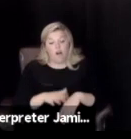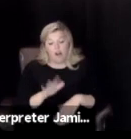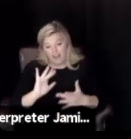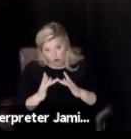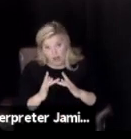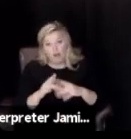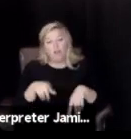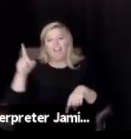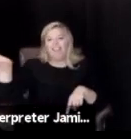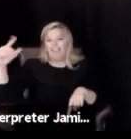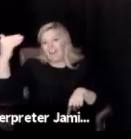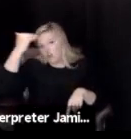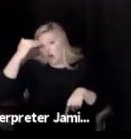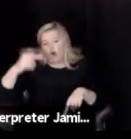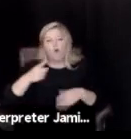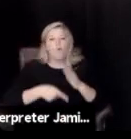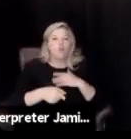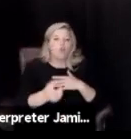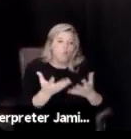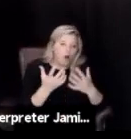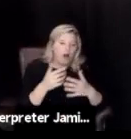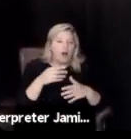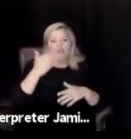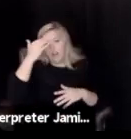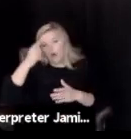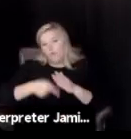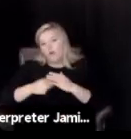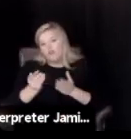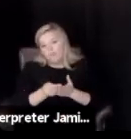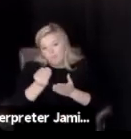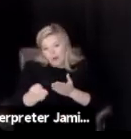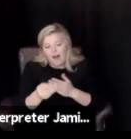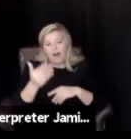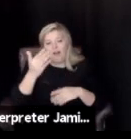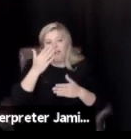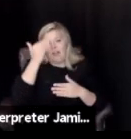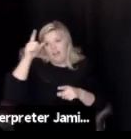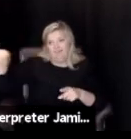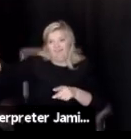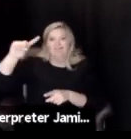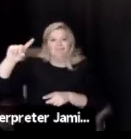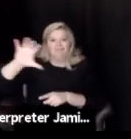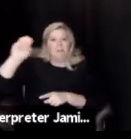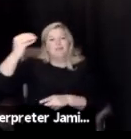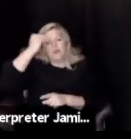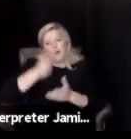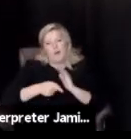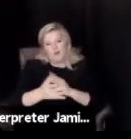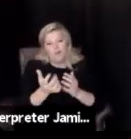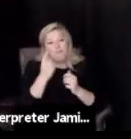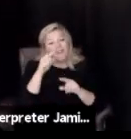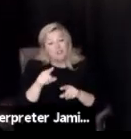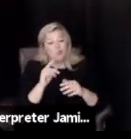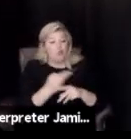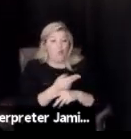you buy, they know how you think, right? They know what draws you in. That's what this is about. companies